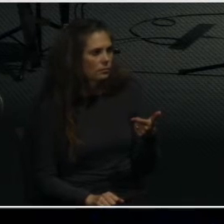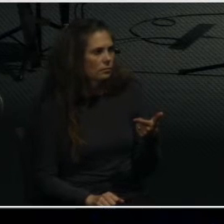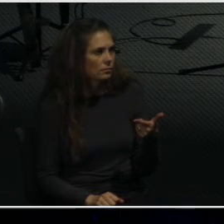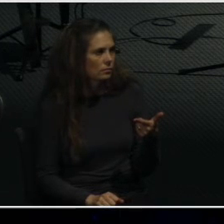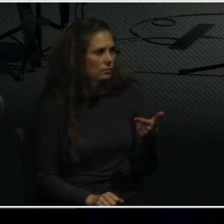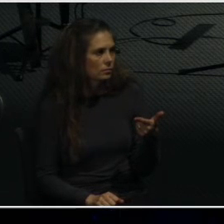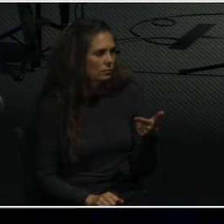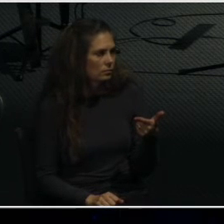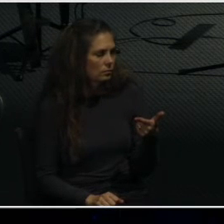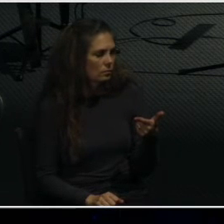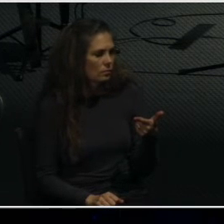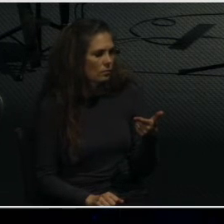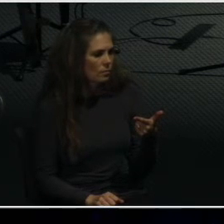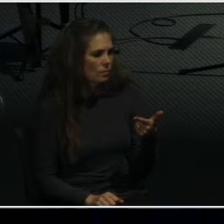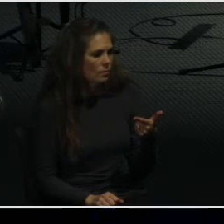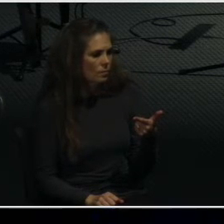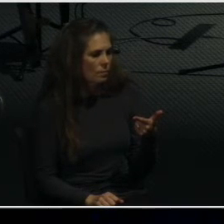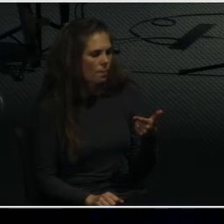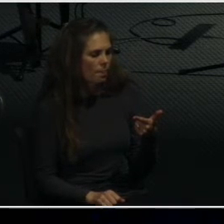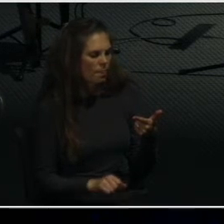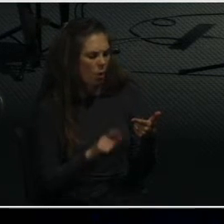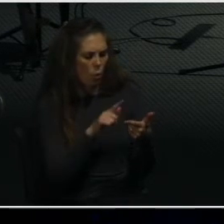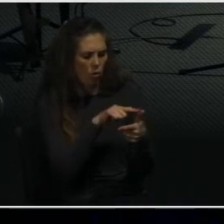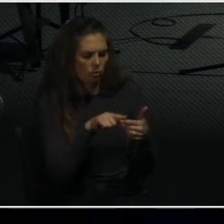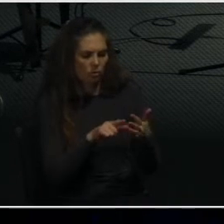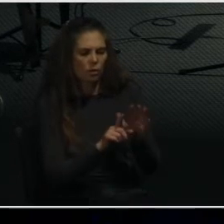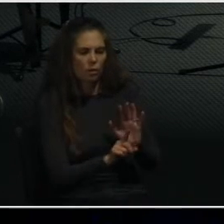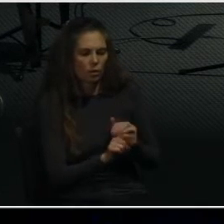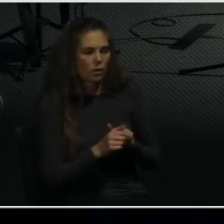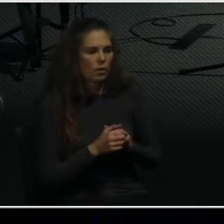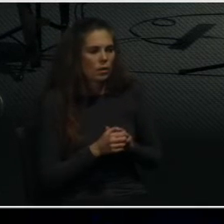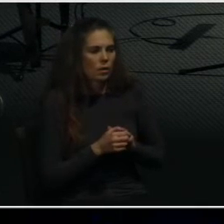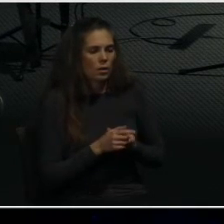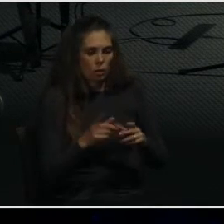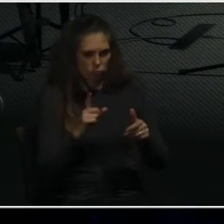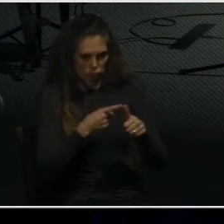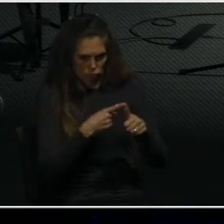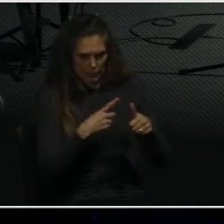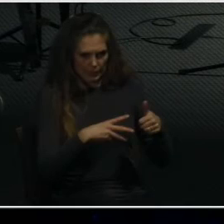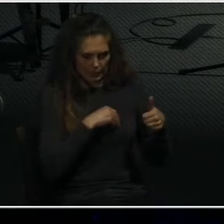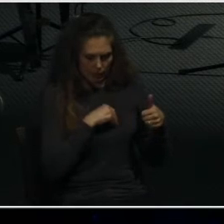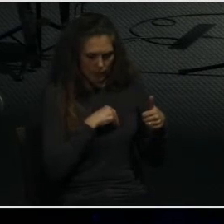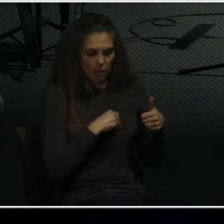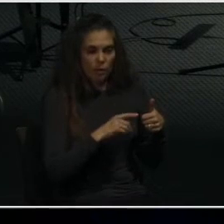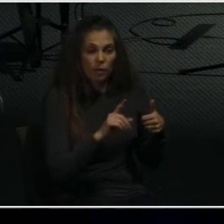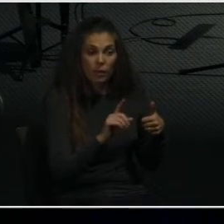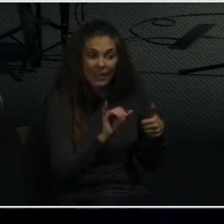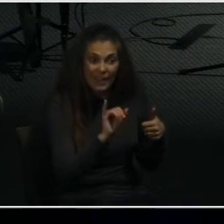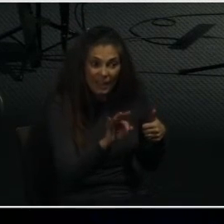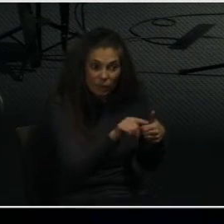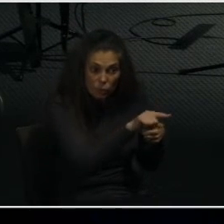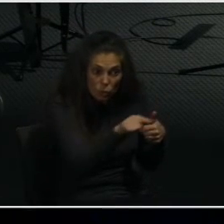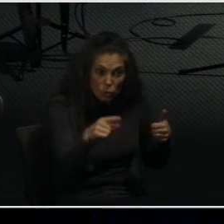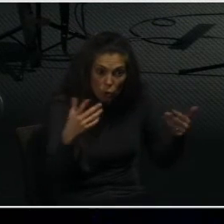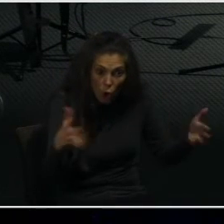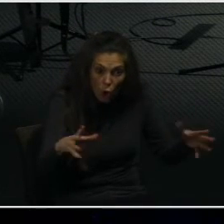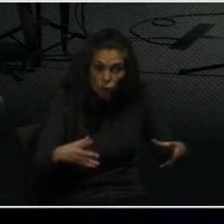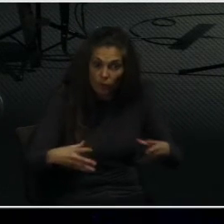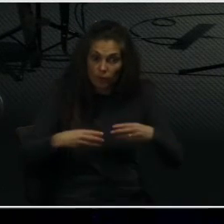you might have wandered from Jesus lately. Maybe you've been going to other